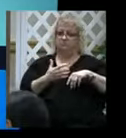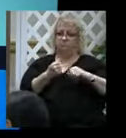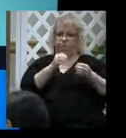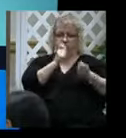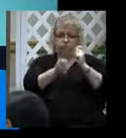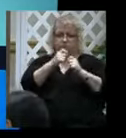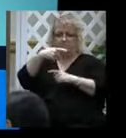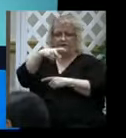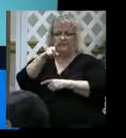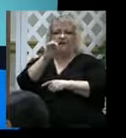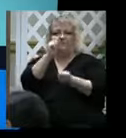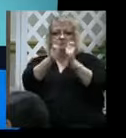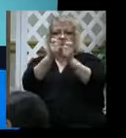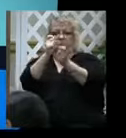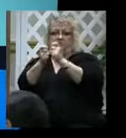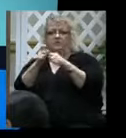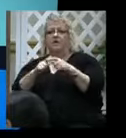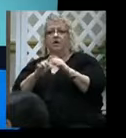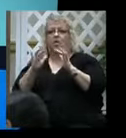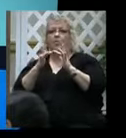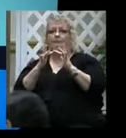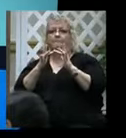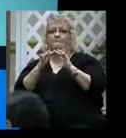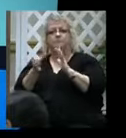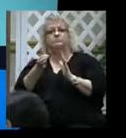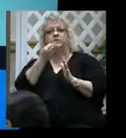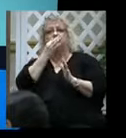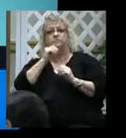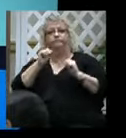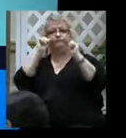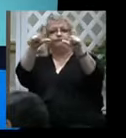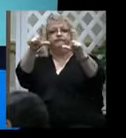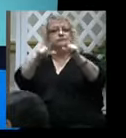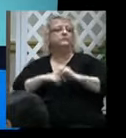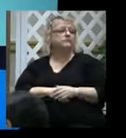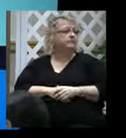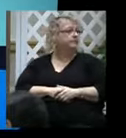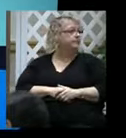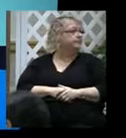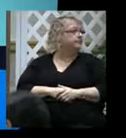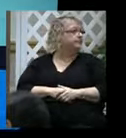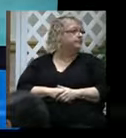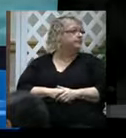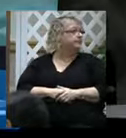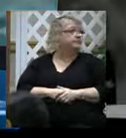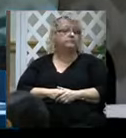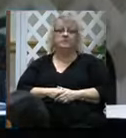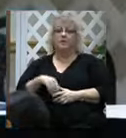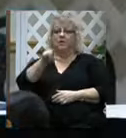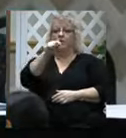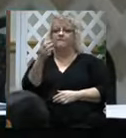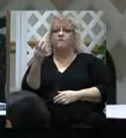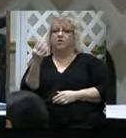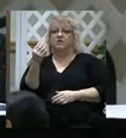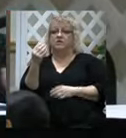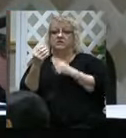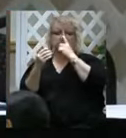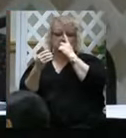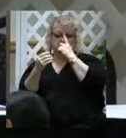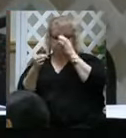that PDF, and our webmaster put it up on our website, okay? So then fast forward to 2014,